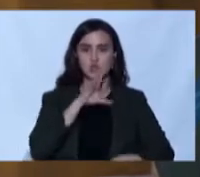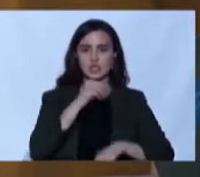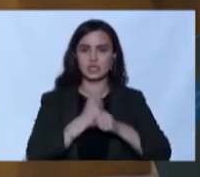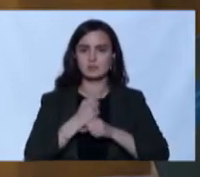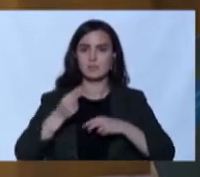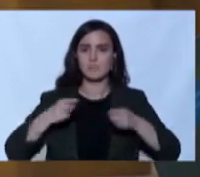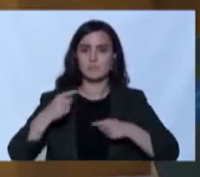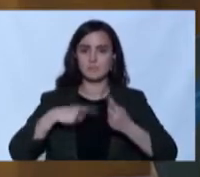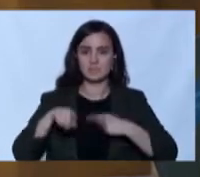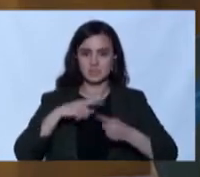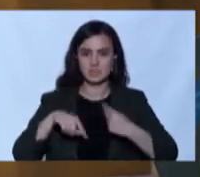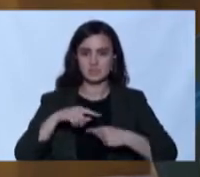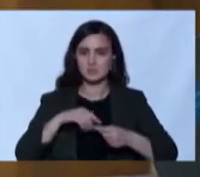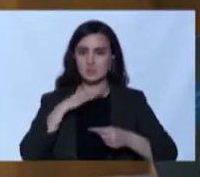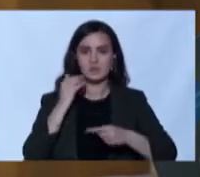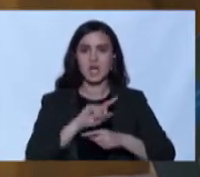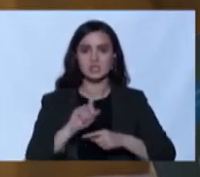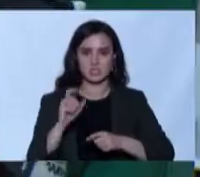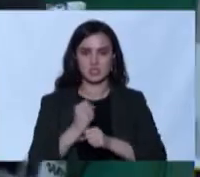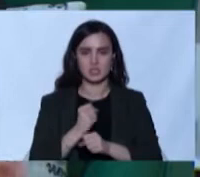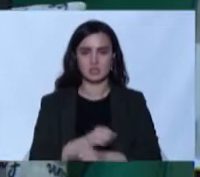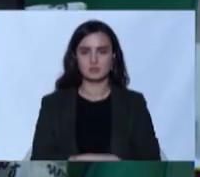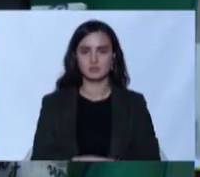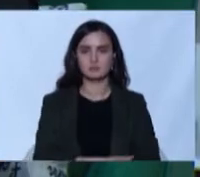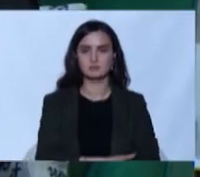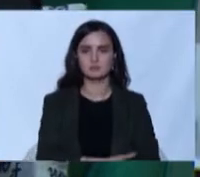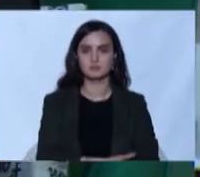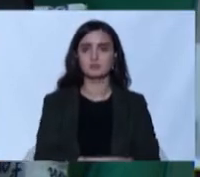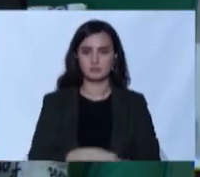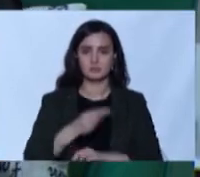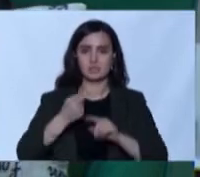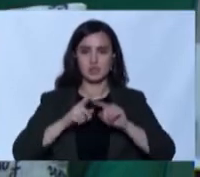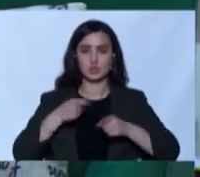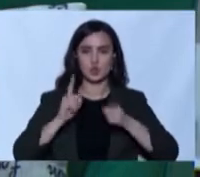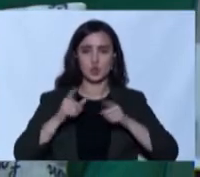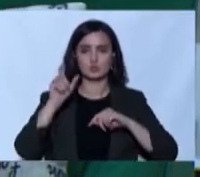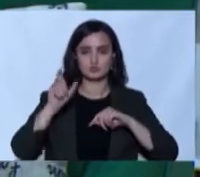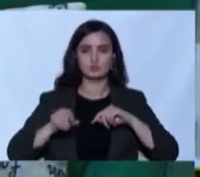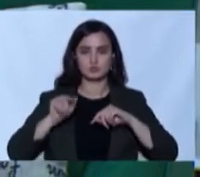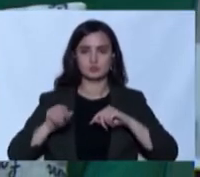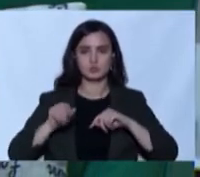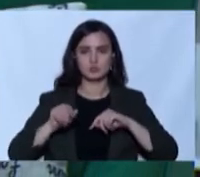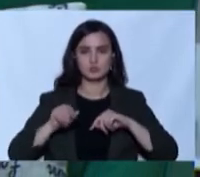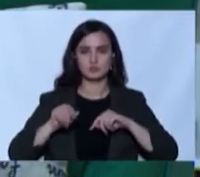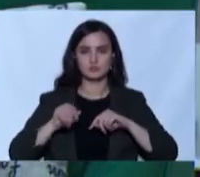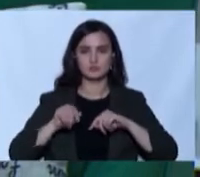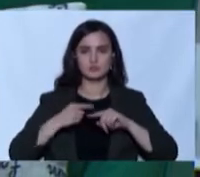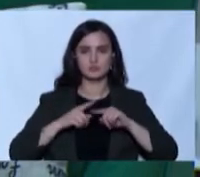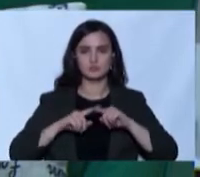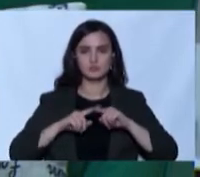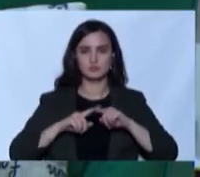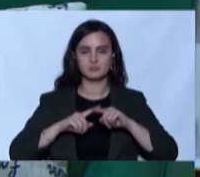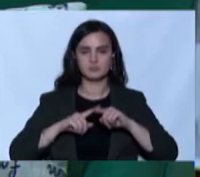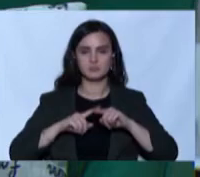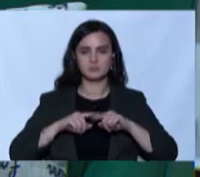business and accomplishing a lot of things. Yes, there is certainly originality going on in this novel, and which I think moves